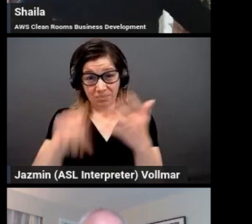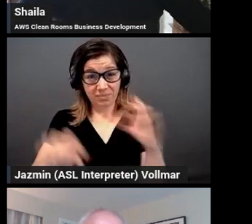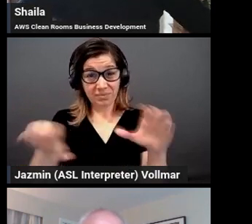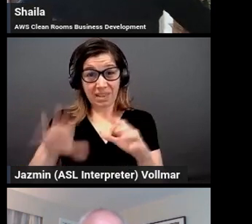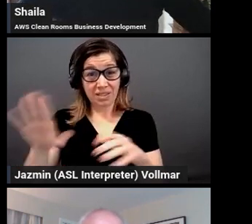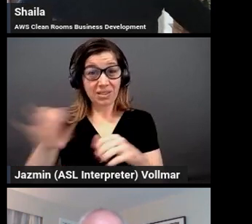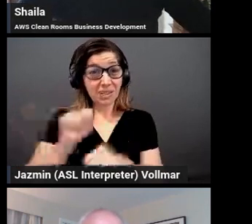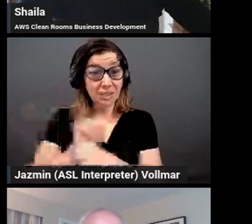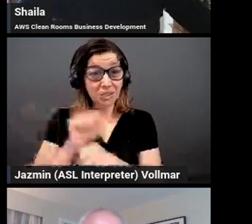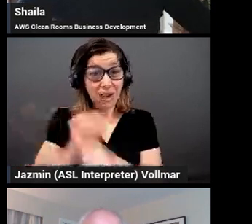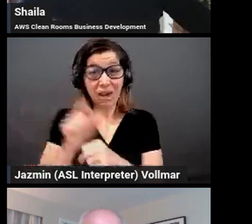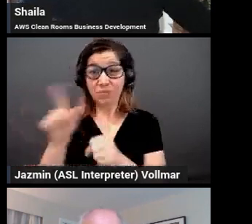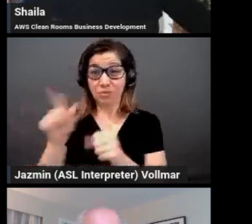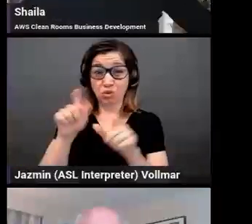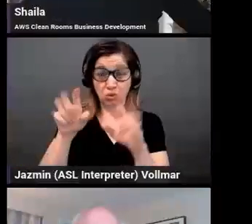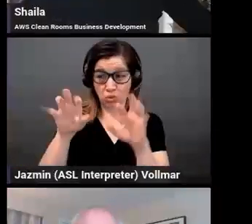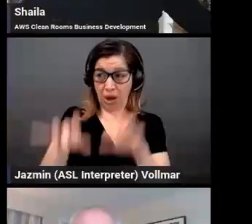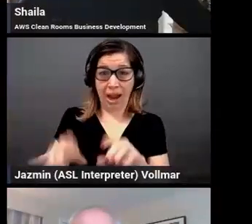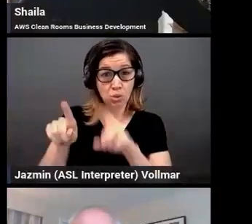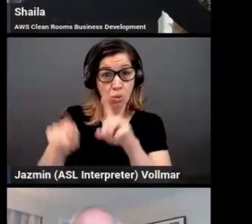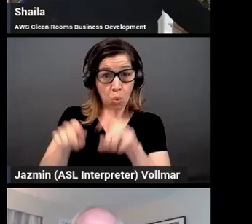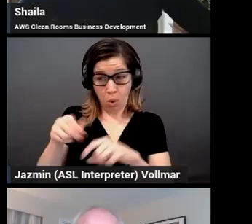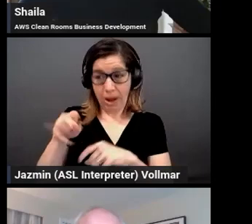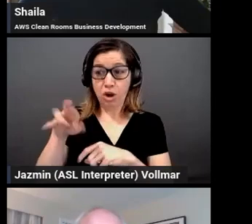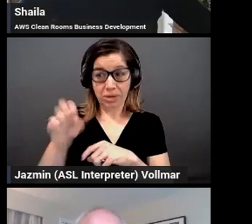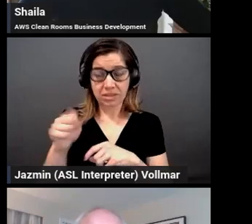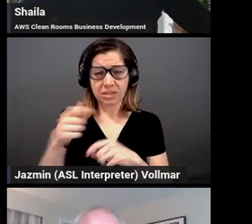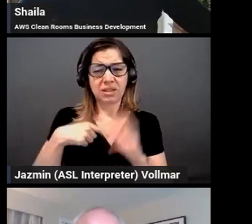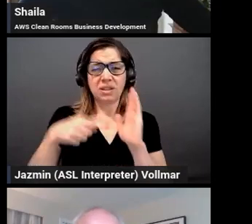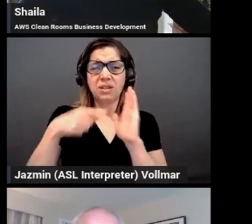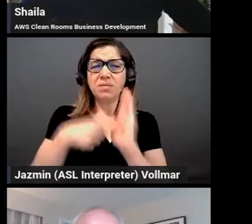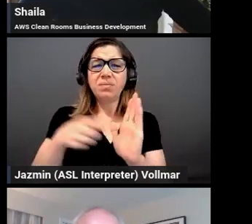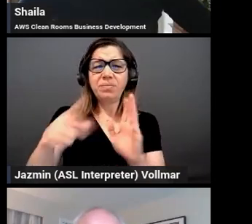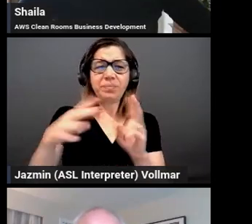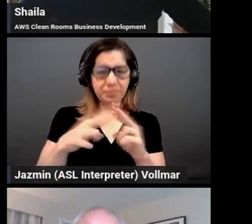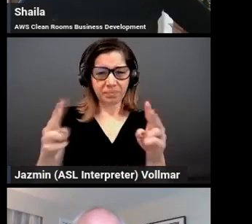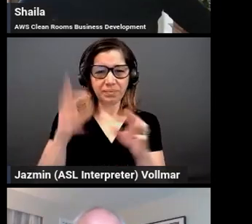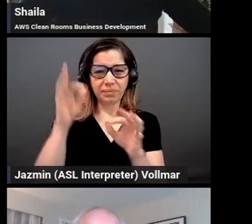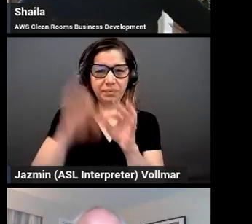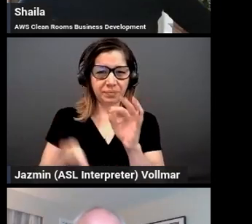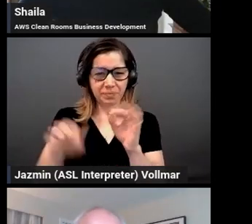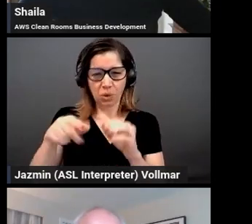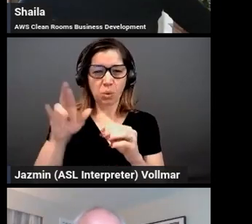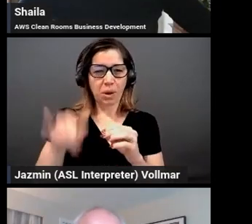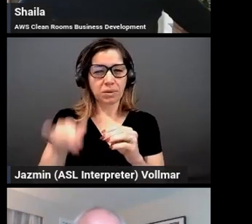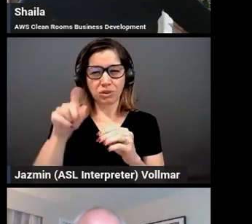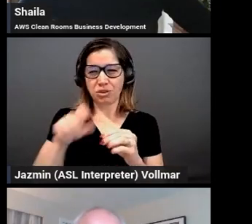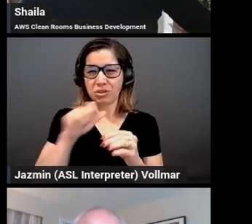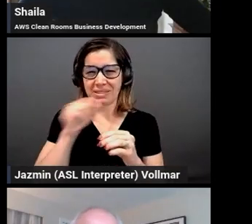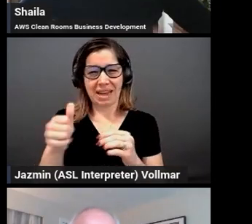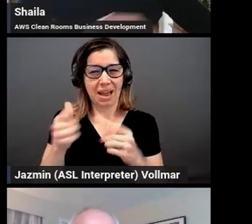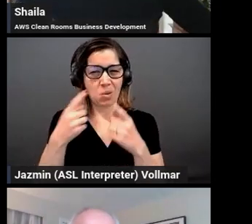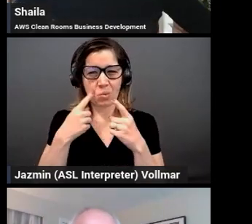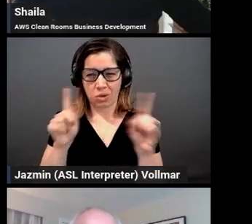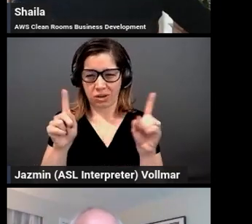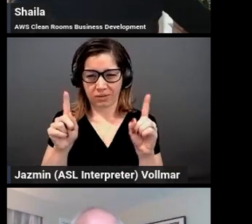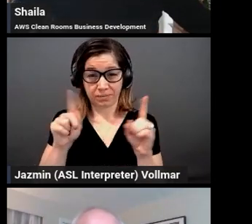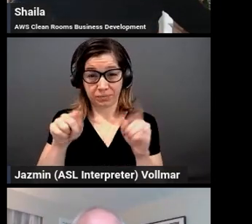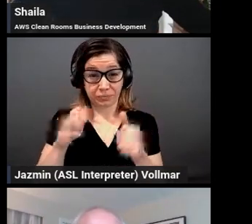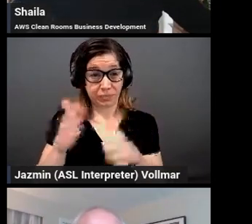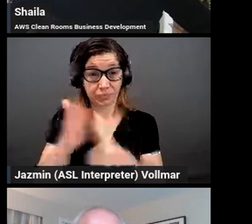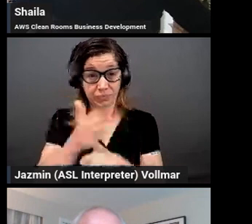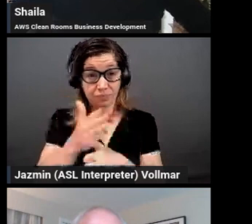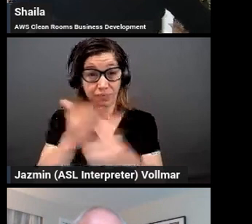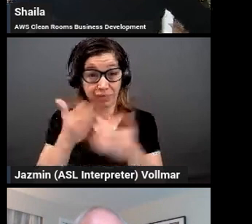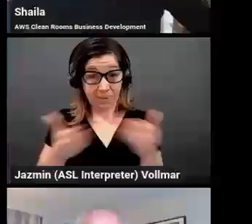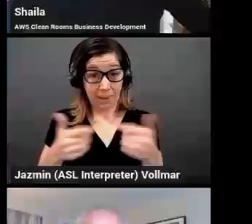write queries. So let me like show you, a very simple query that should not work, right? So first thing I'll do is me as an